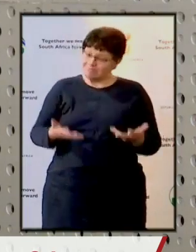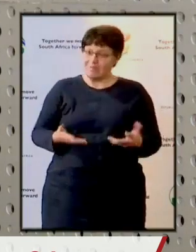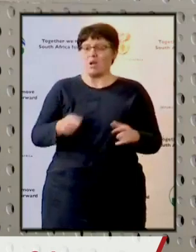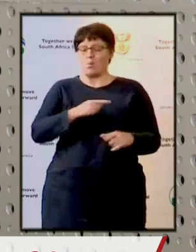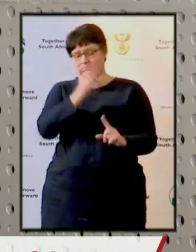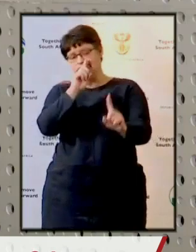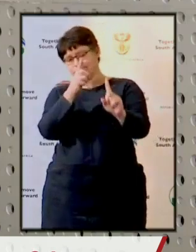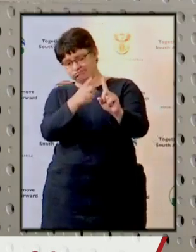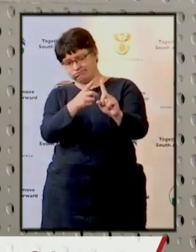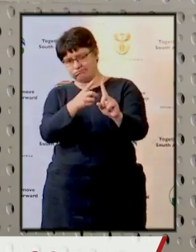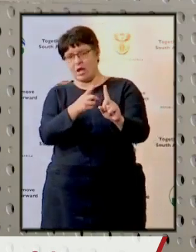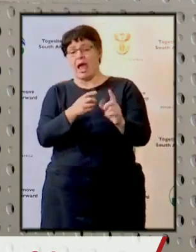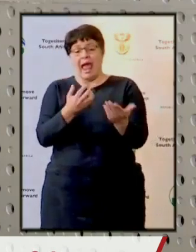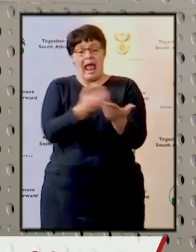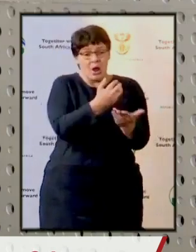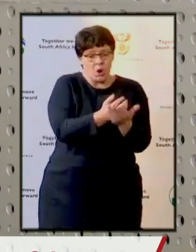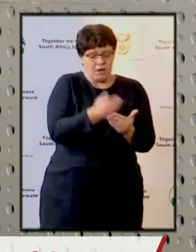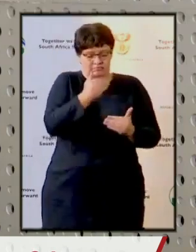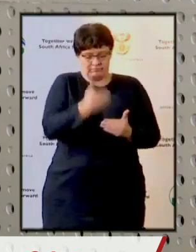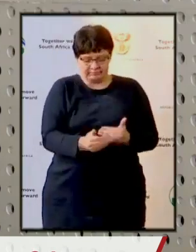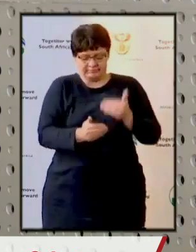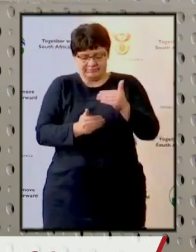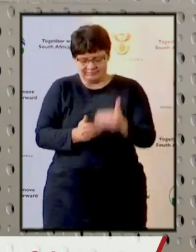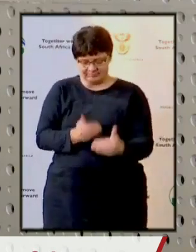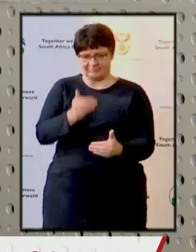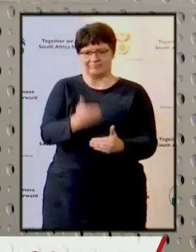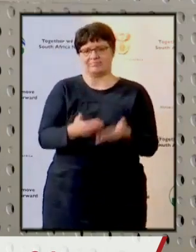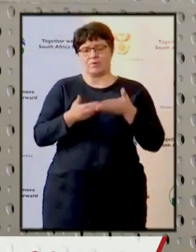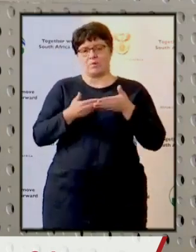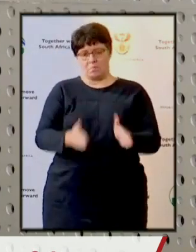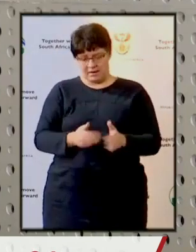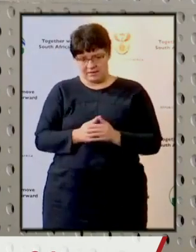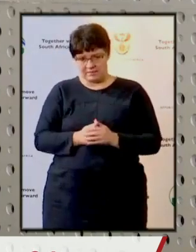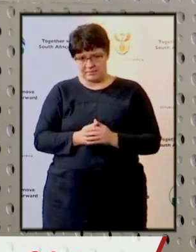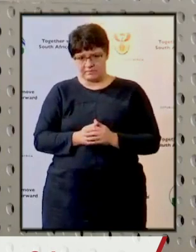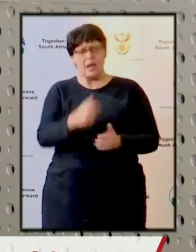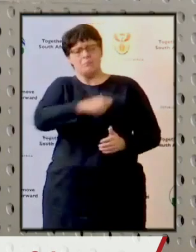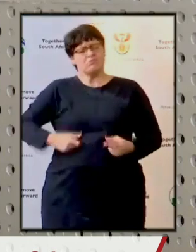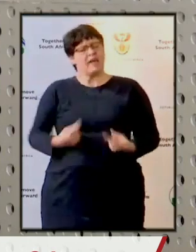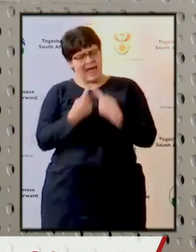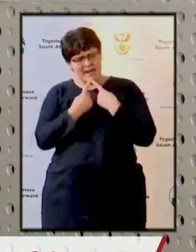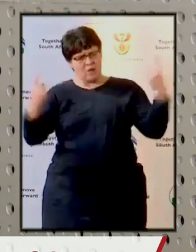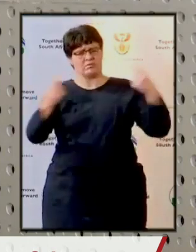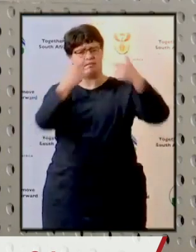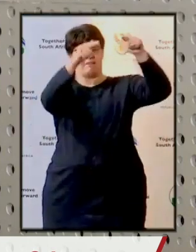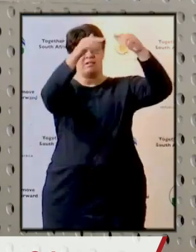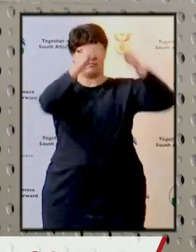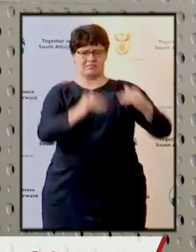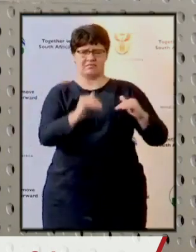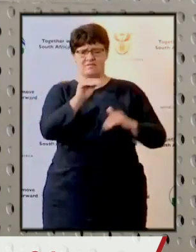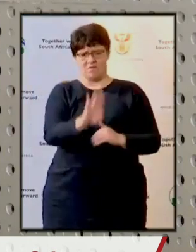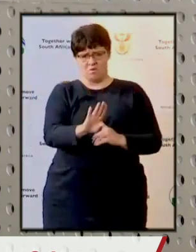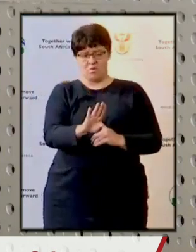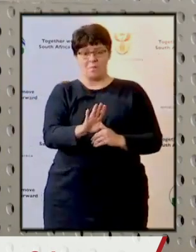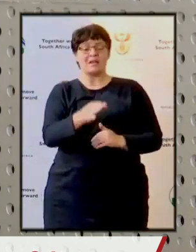economy. The President announced that the country will go to level four, which means that the risk of infection continues